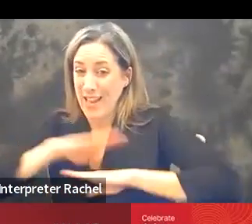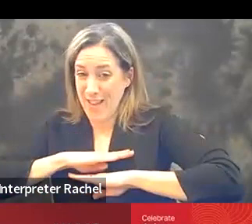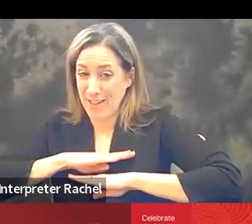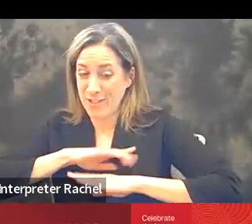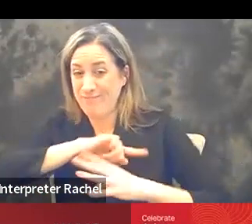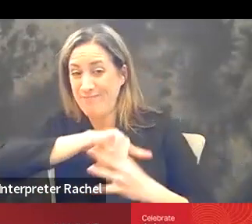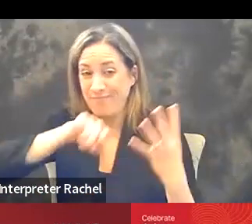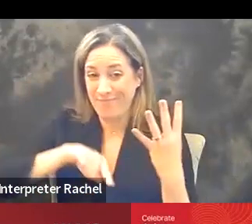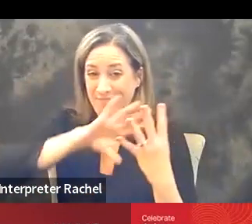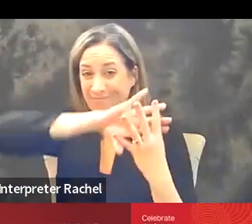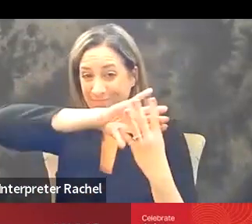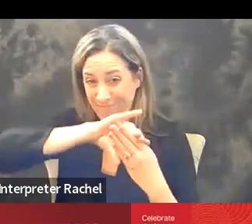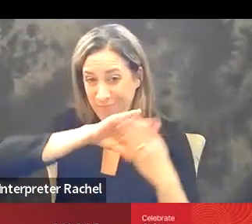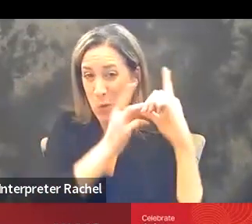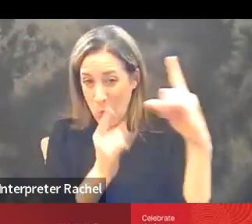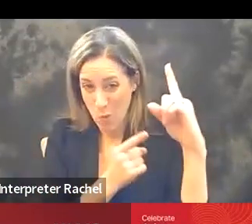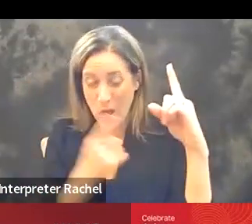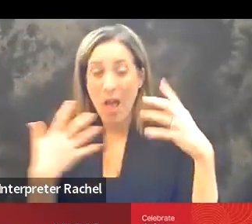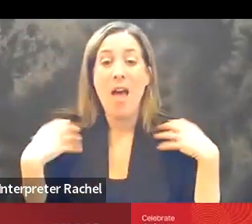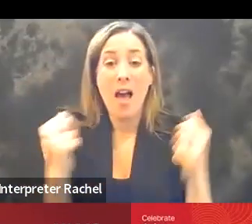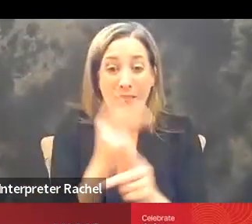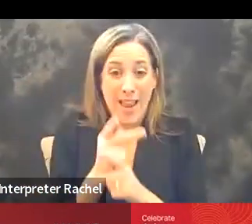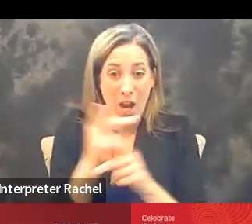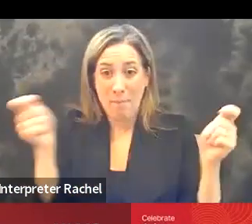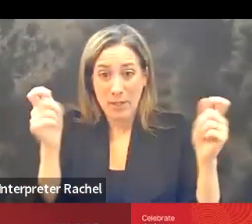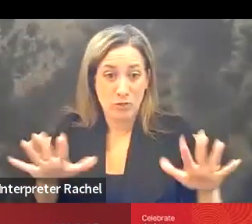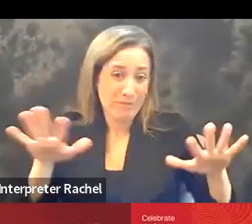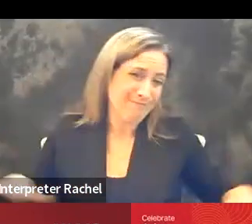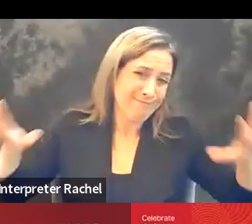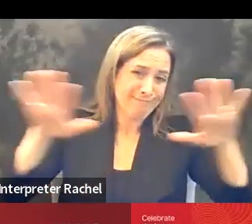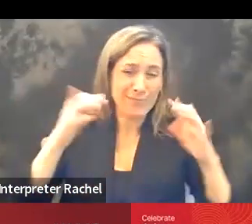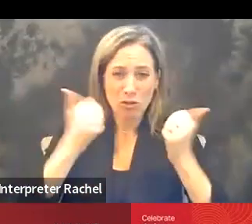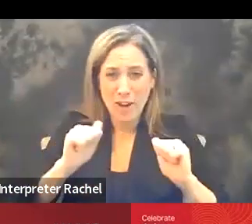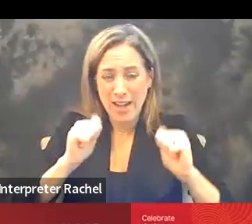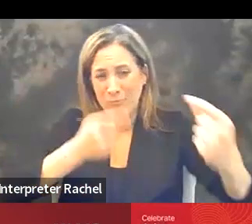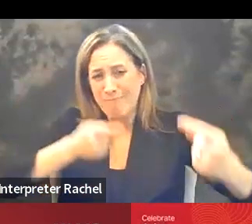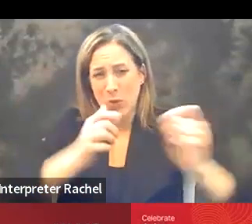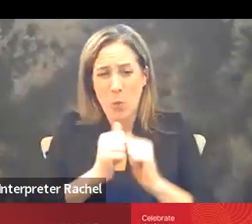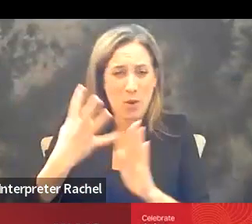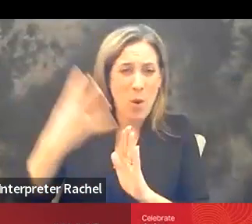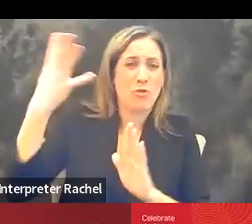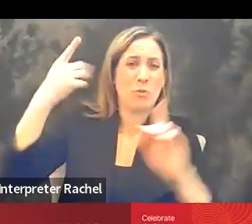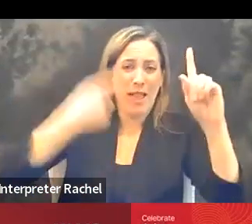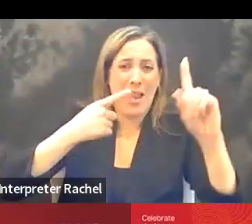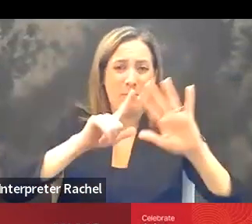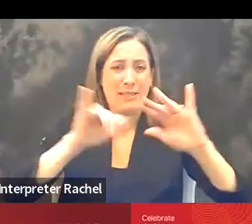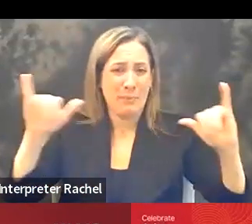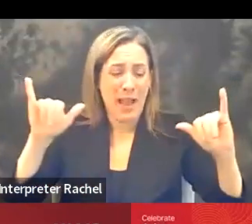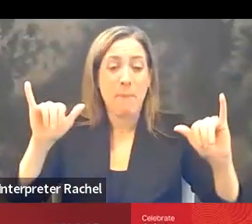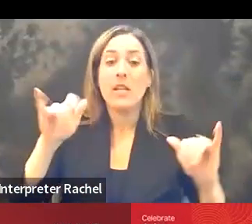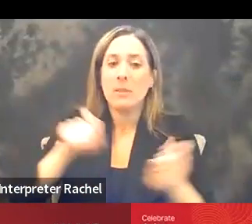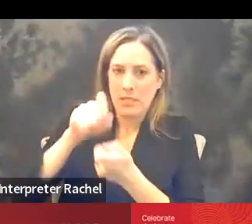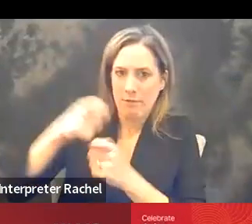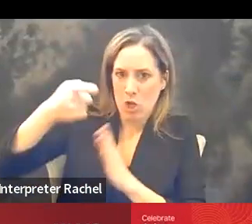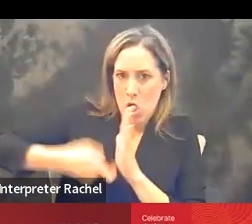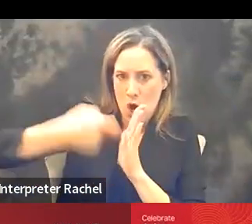administrators everywhere are dealing with how do we get this quadruple aim, and particularly the cost piece. The